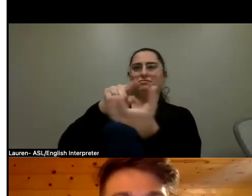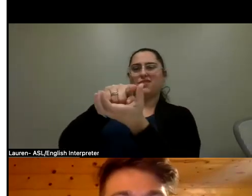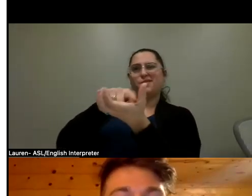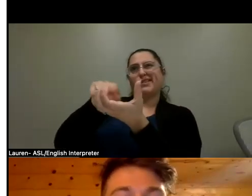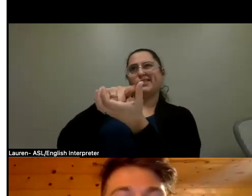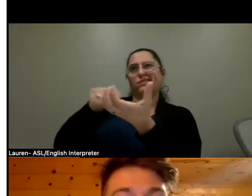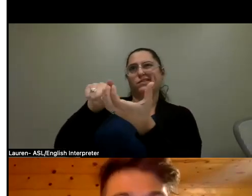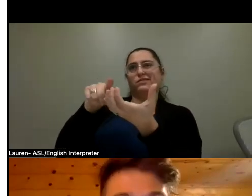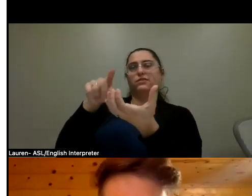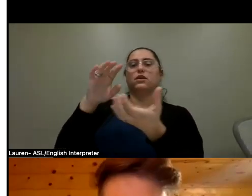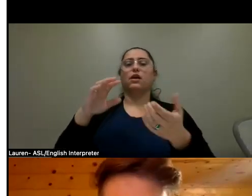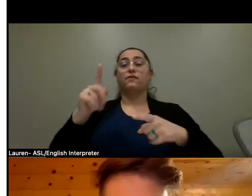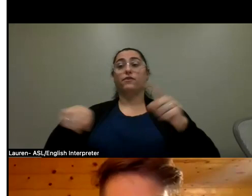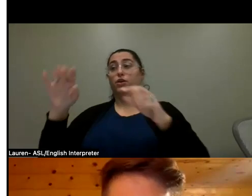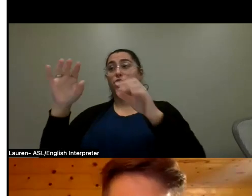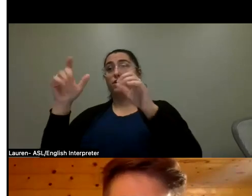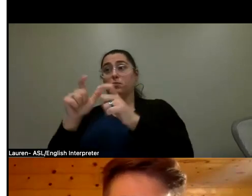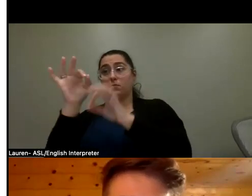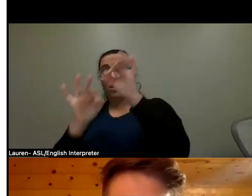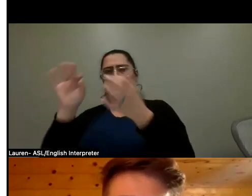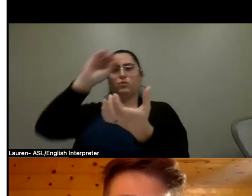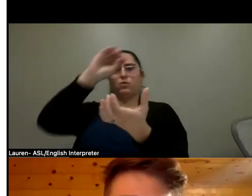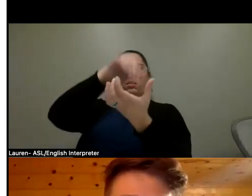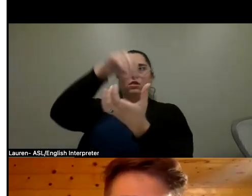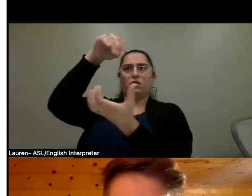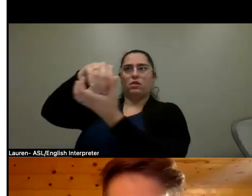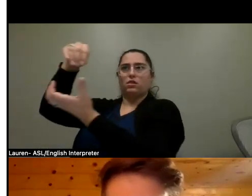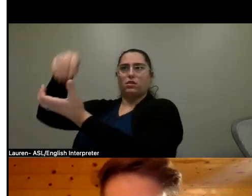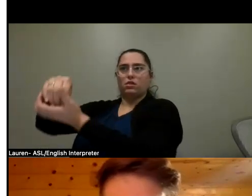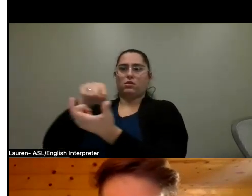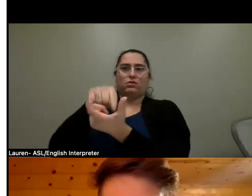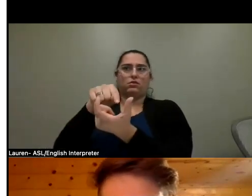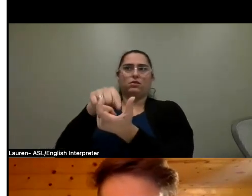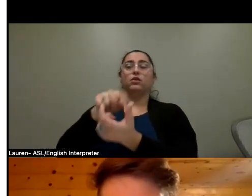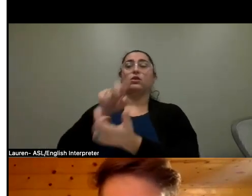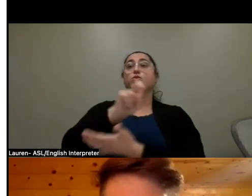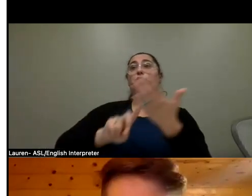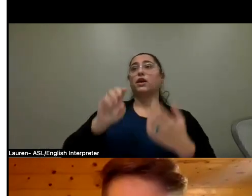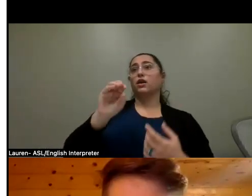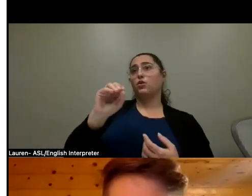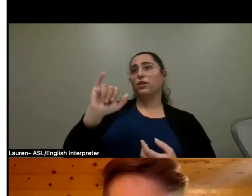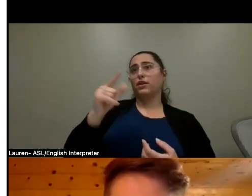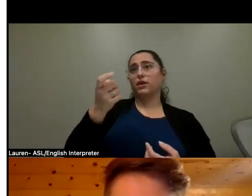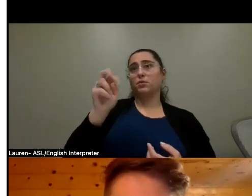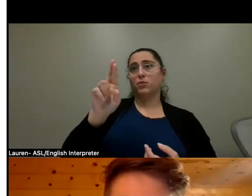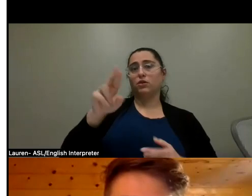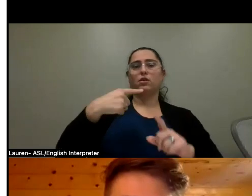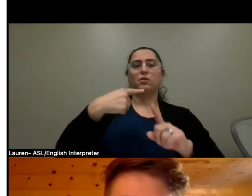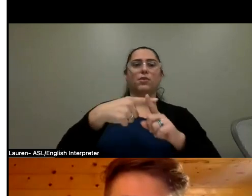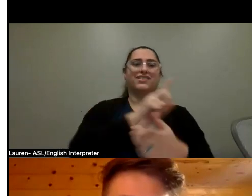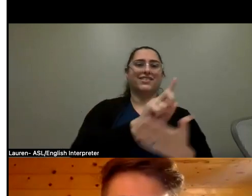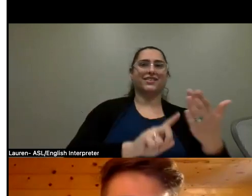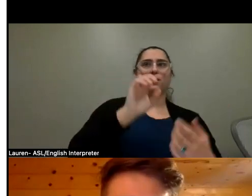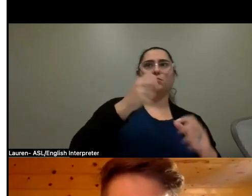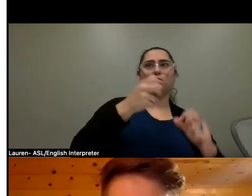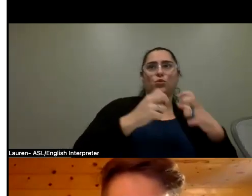binding different small molecules. So the same idea of designing these oligomers, but then redesigning the ProteinMPNN and removing the